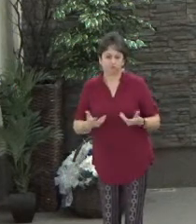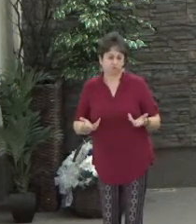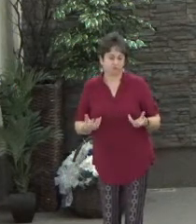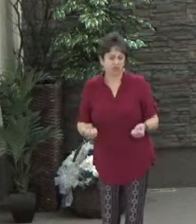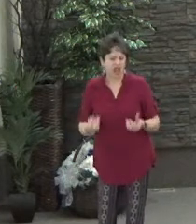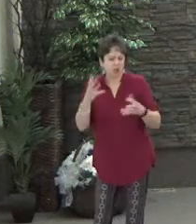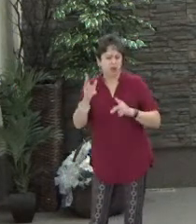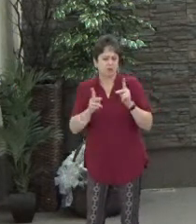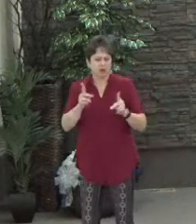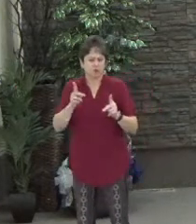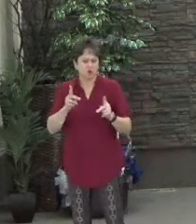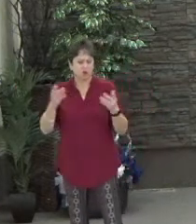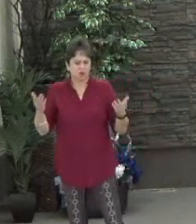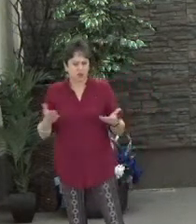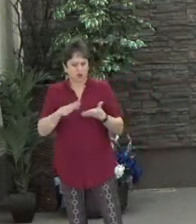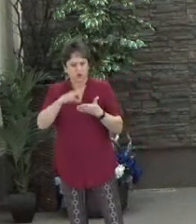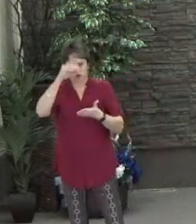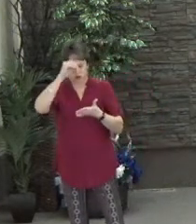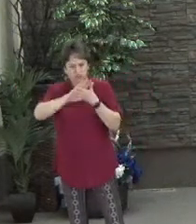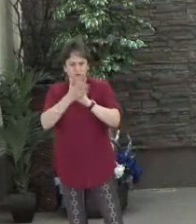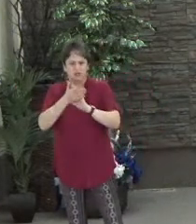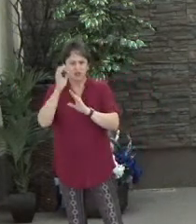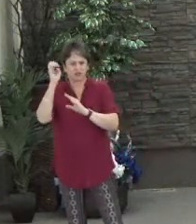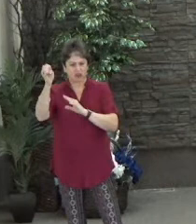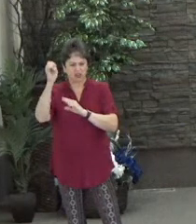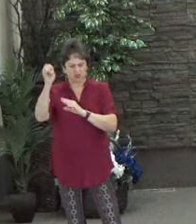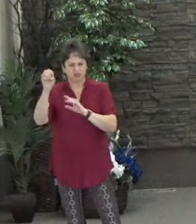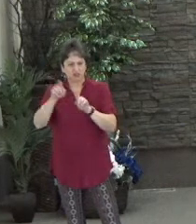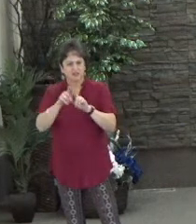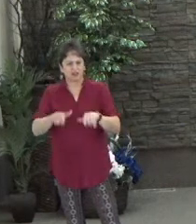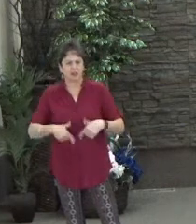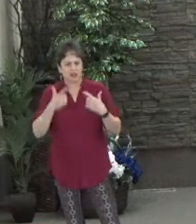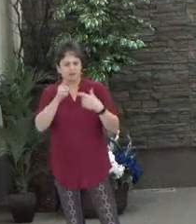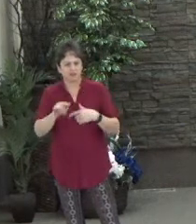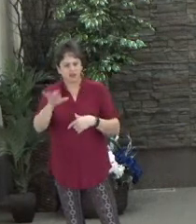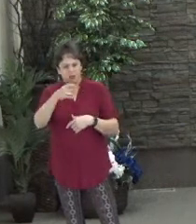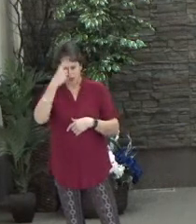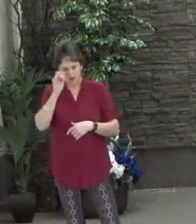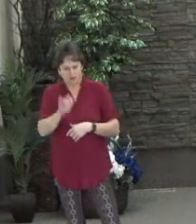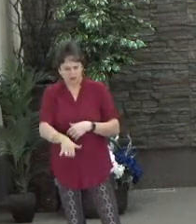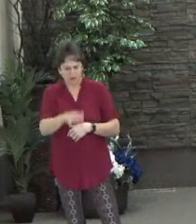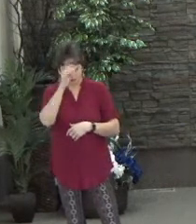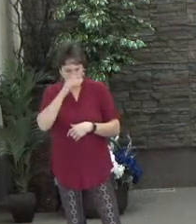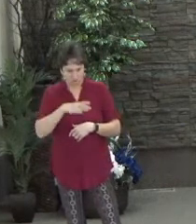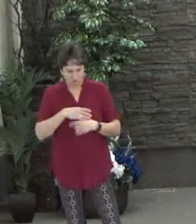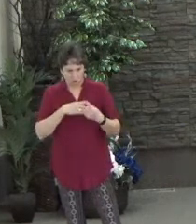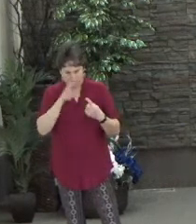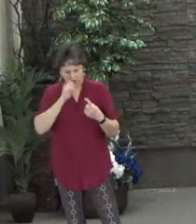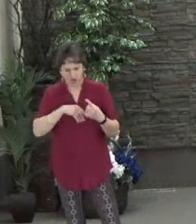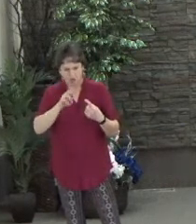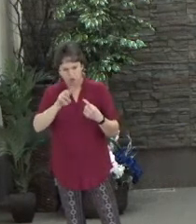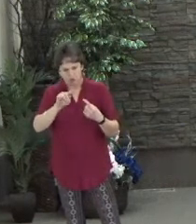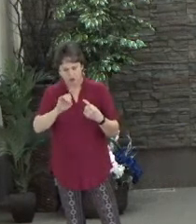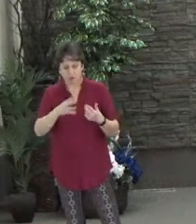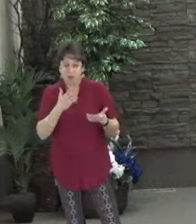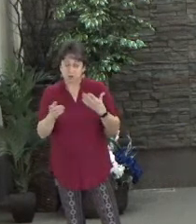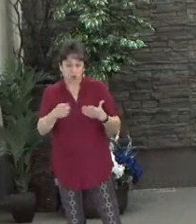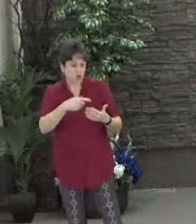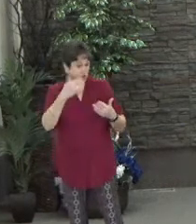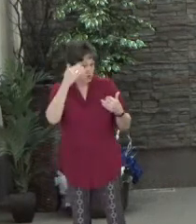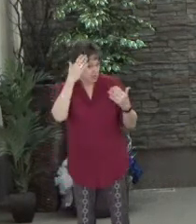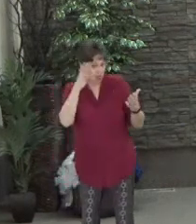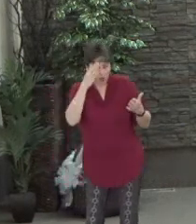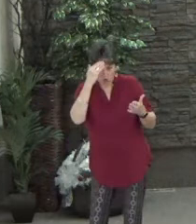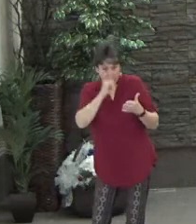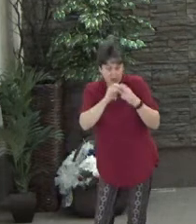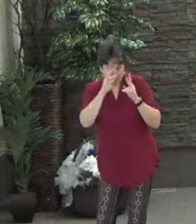How many people here learned to be evangelistic as a lifestyle because of this man? You see, you may not have known this